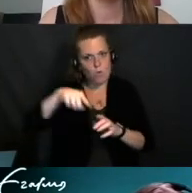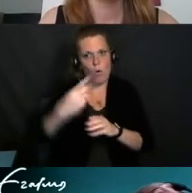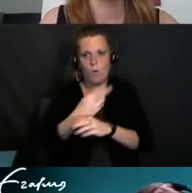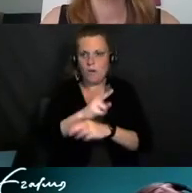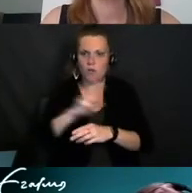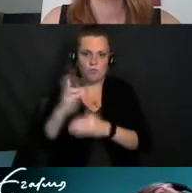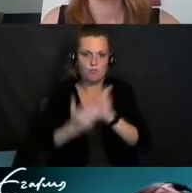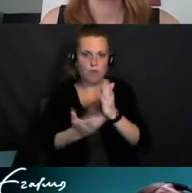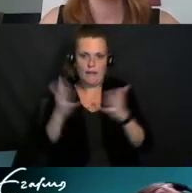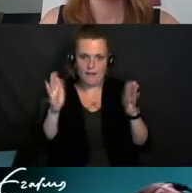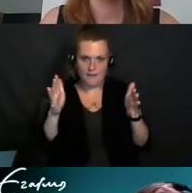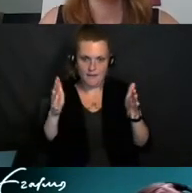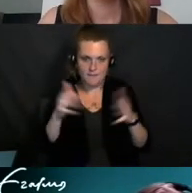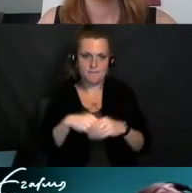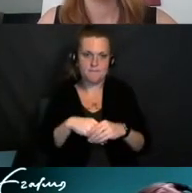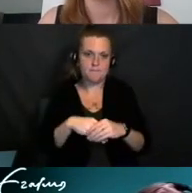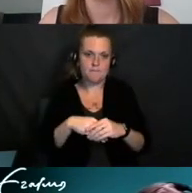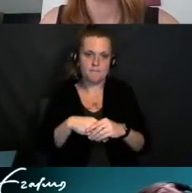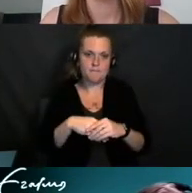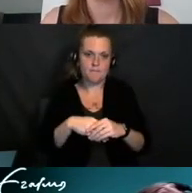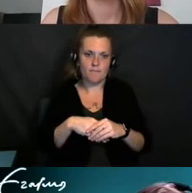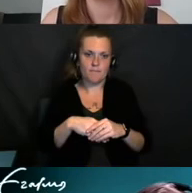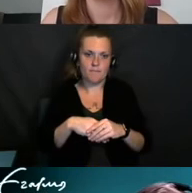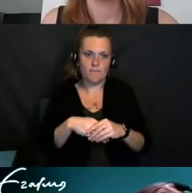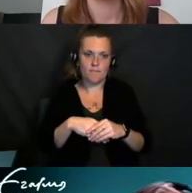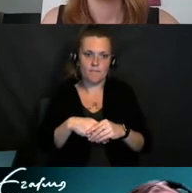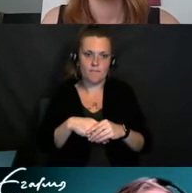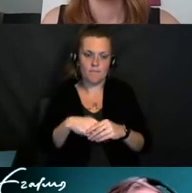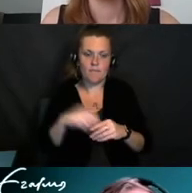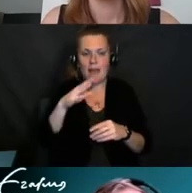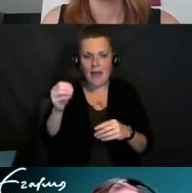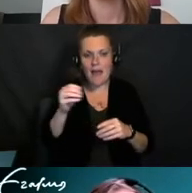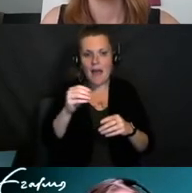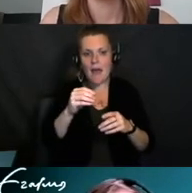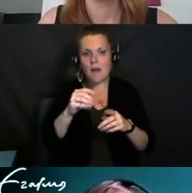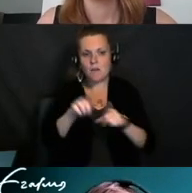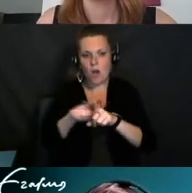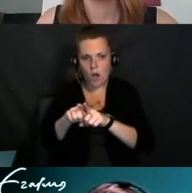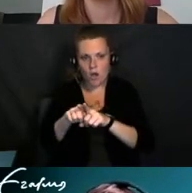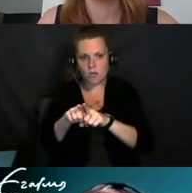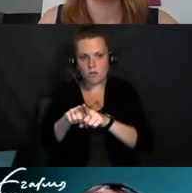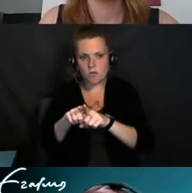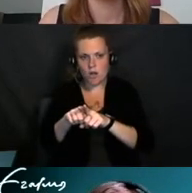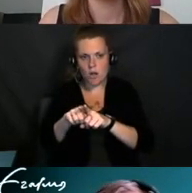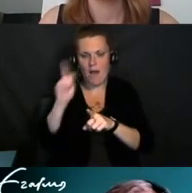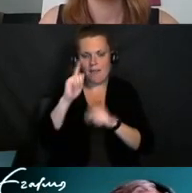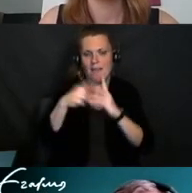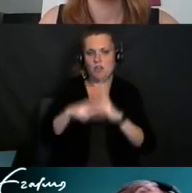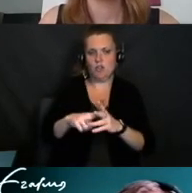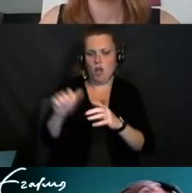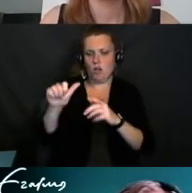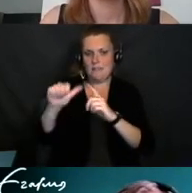and they were also configured in a way, I think it's with one starting